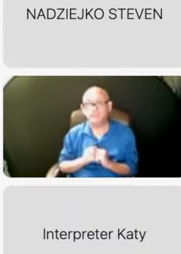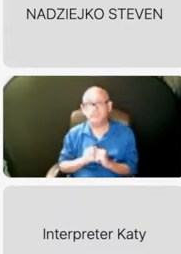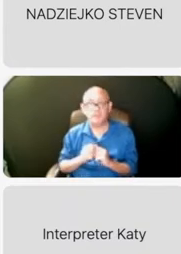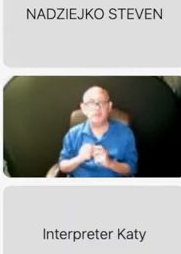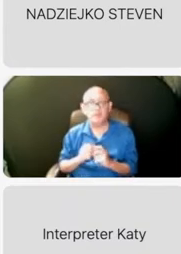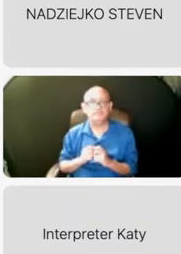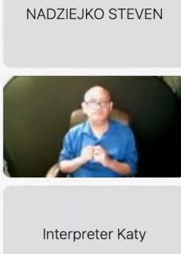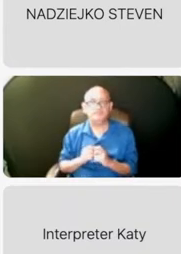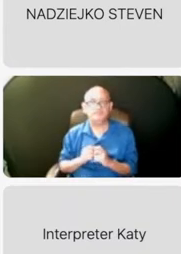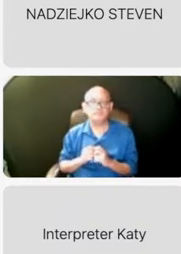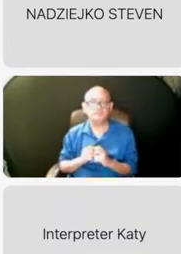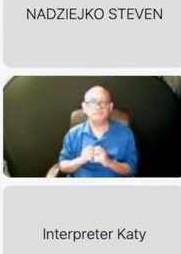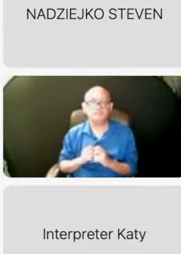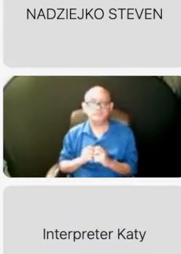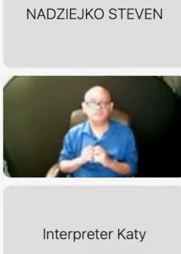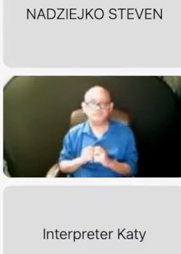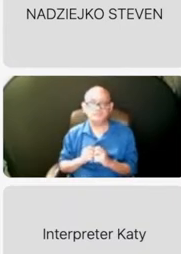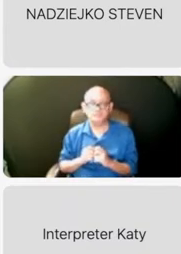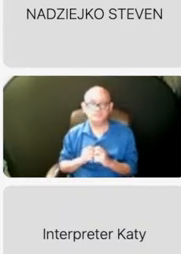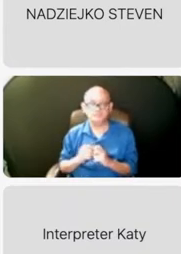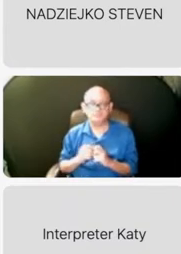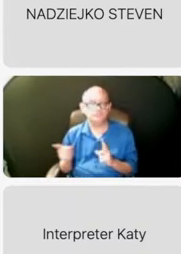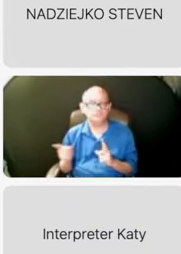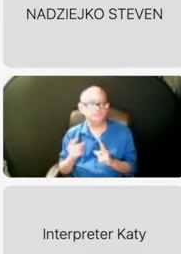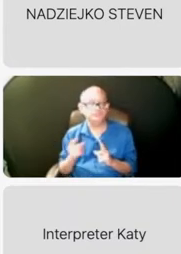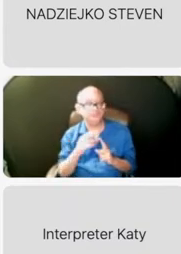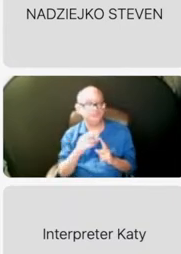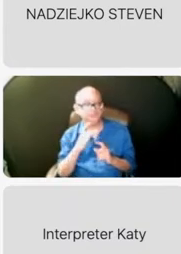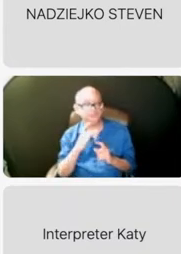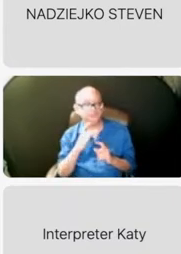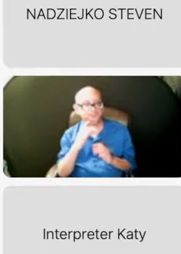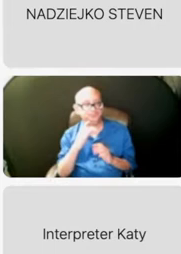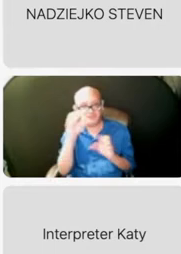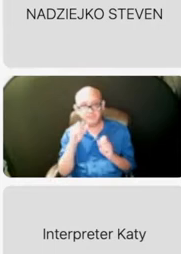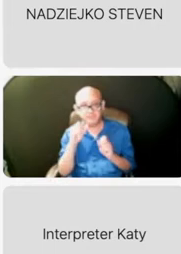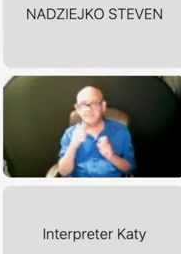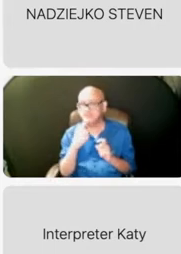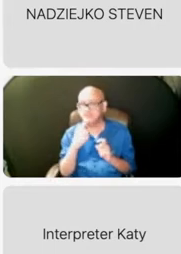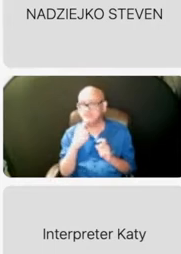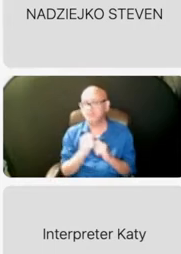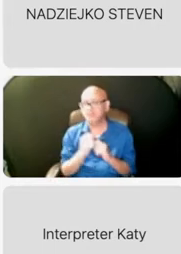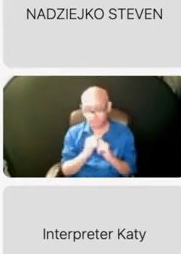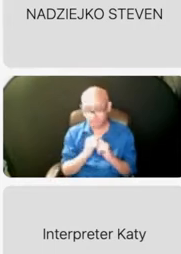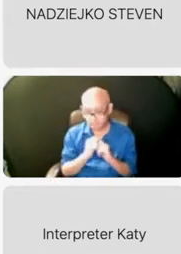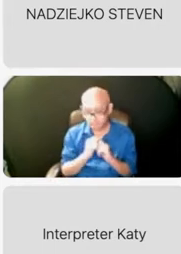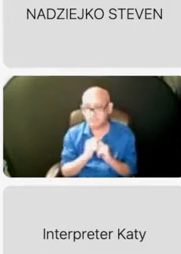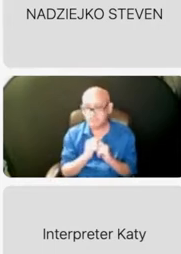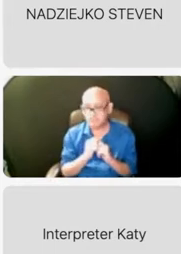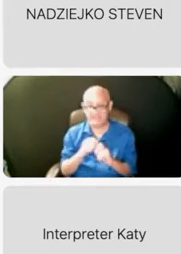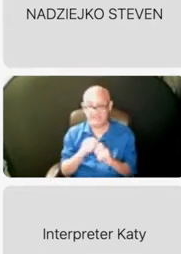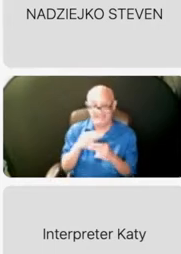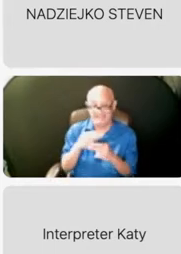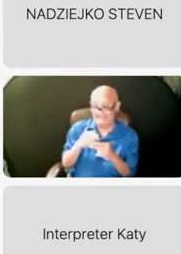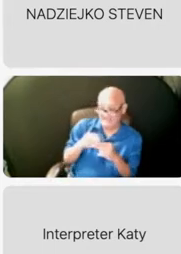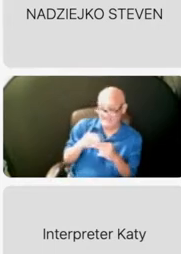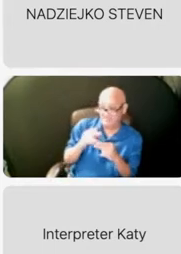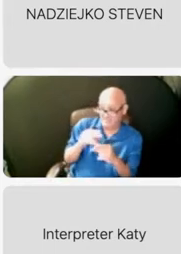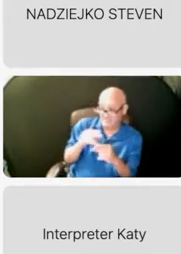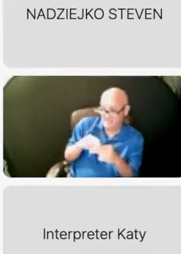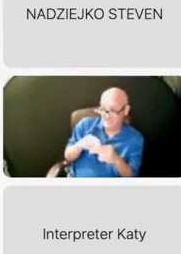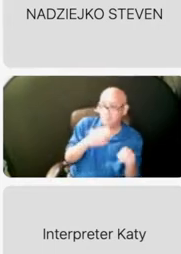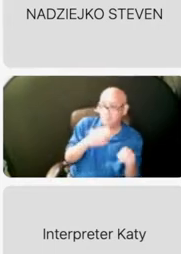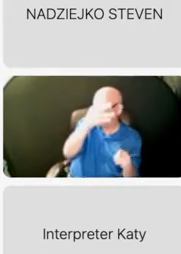again i certainly uh can uh keep naming it yeah you know before we jump the